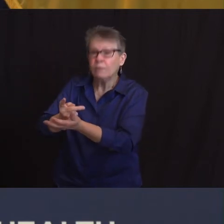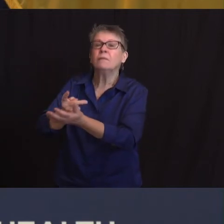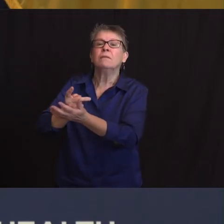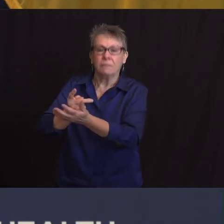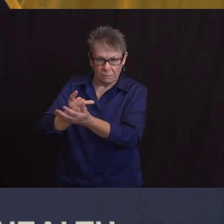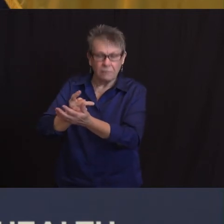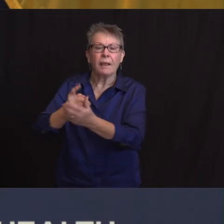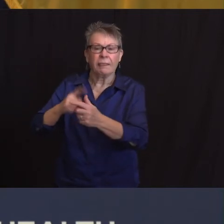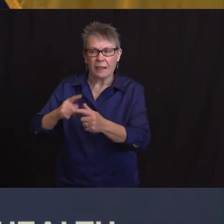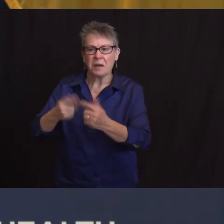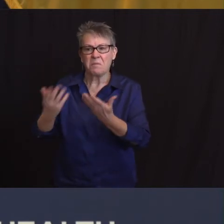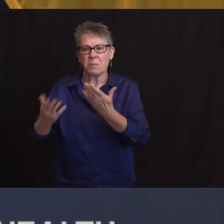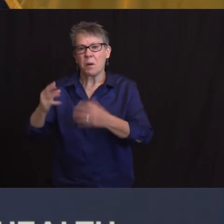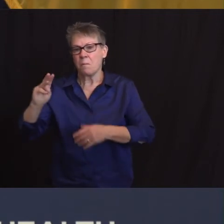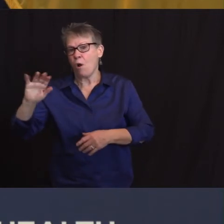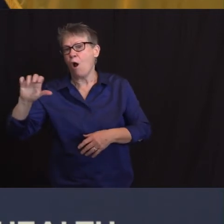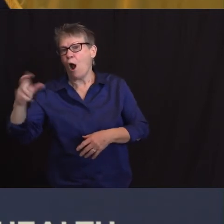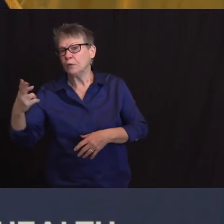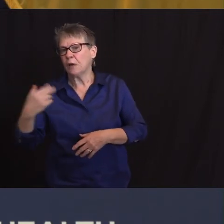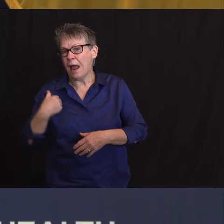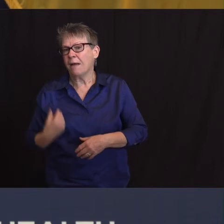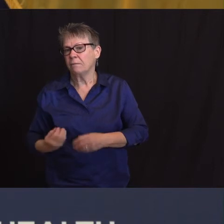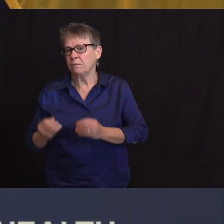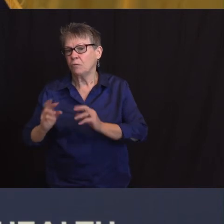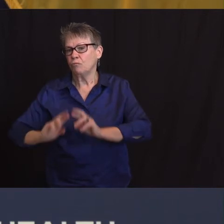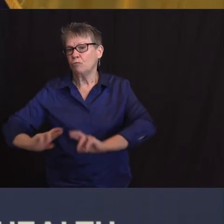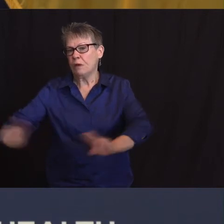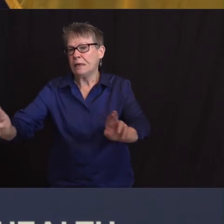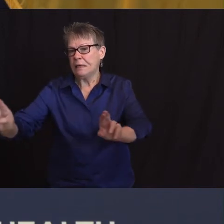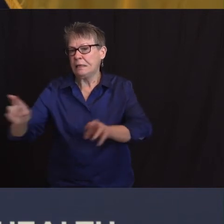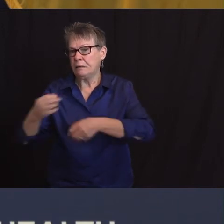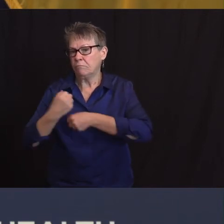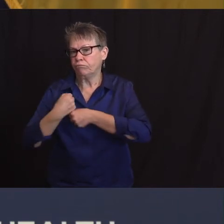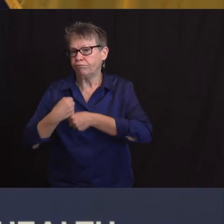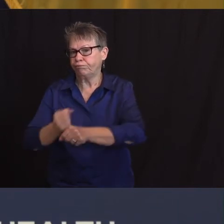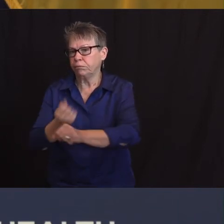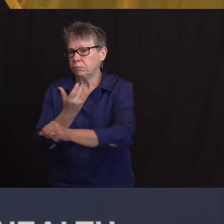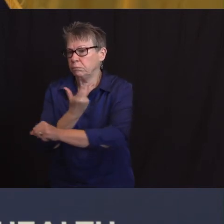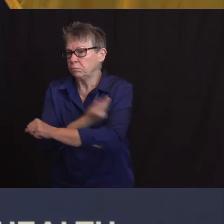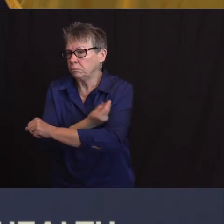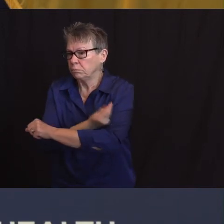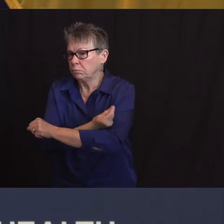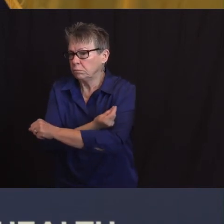What's it? Yeah, probably about 2 weeks later. I don't know how many will come to us.